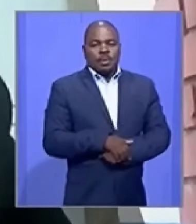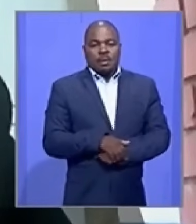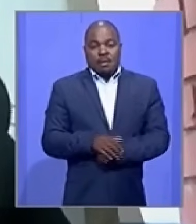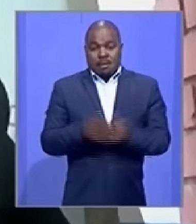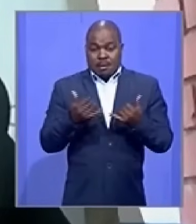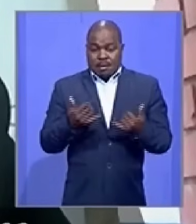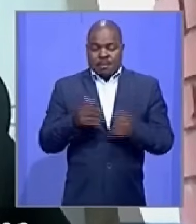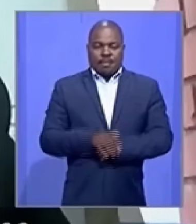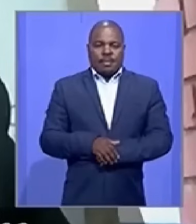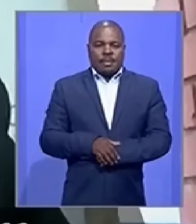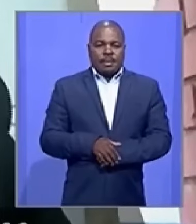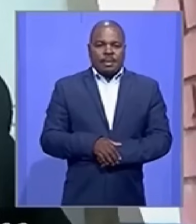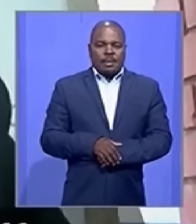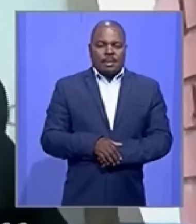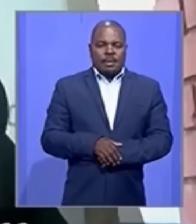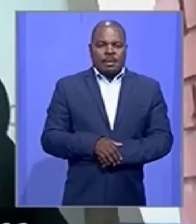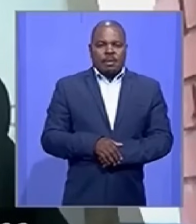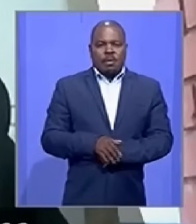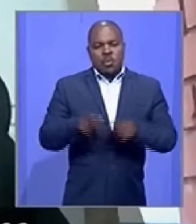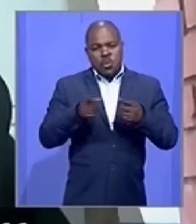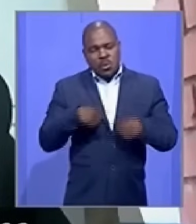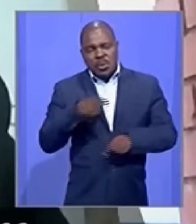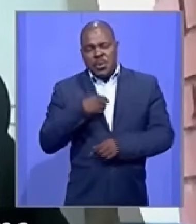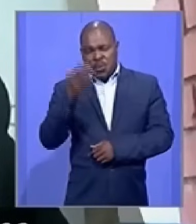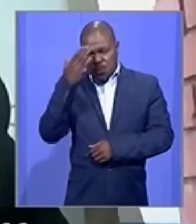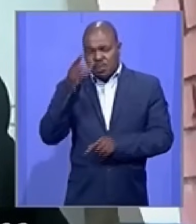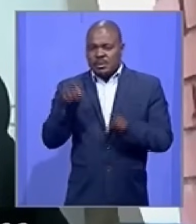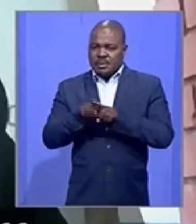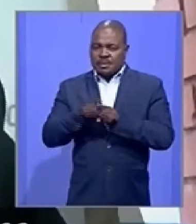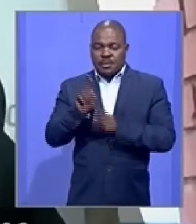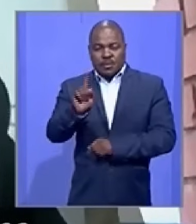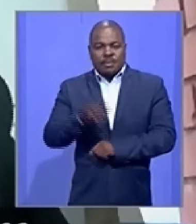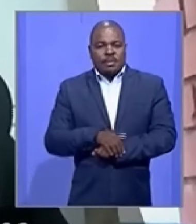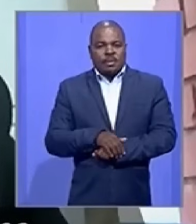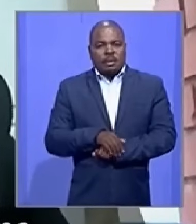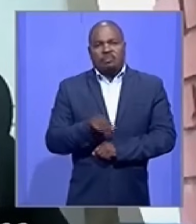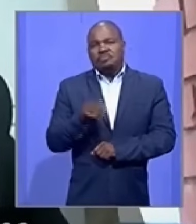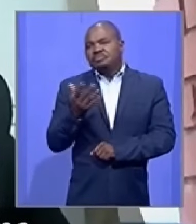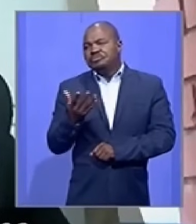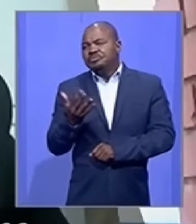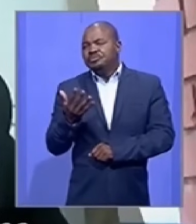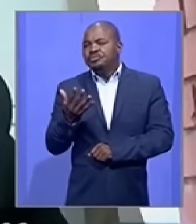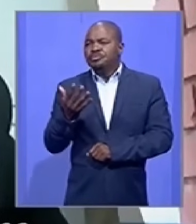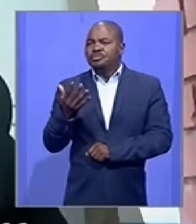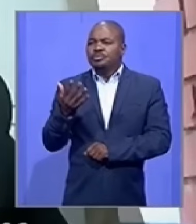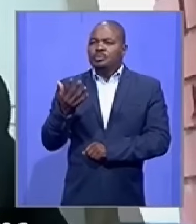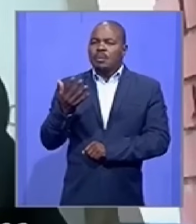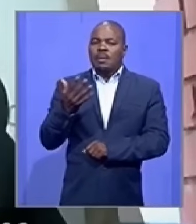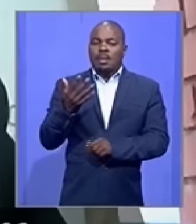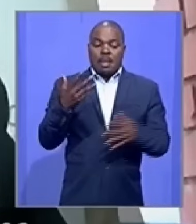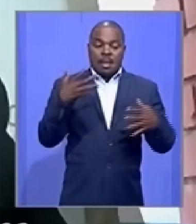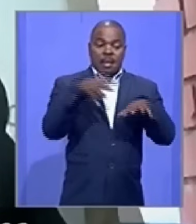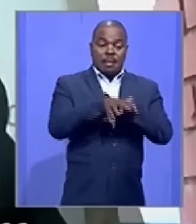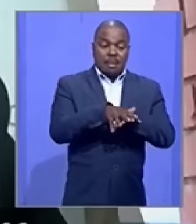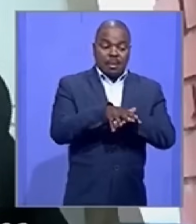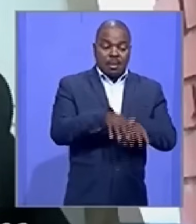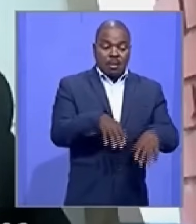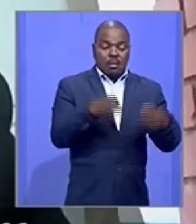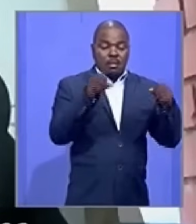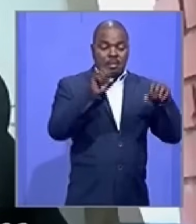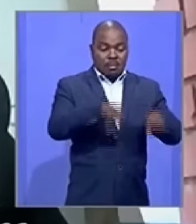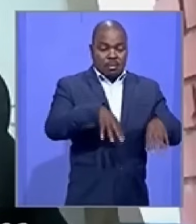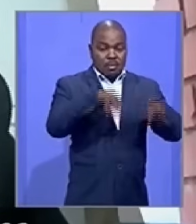Now, we also know that with the implementation of load